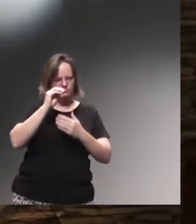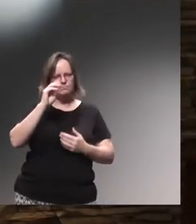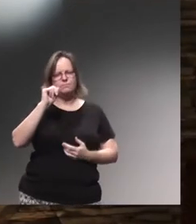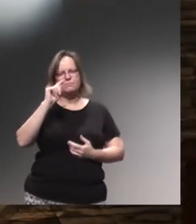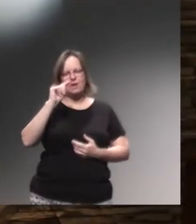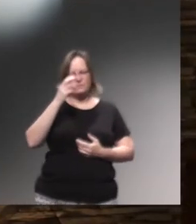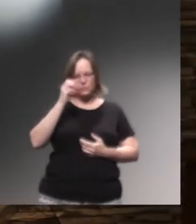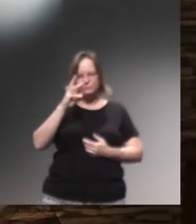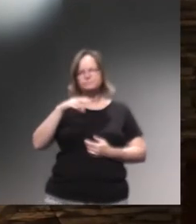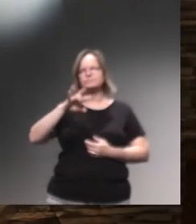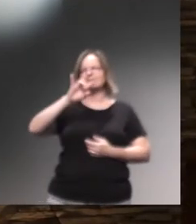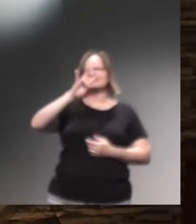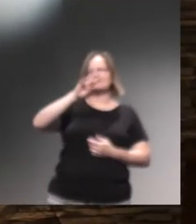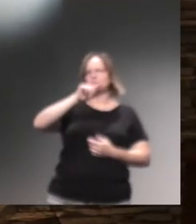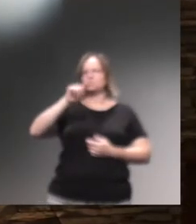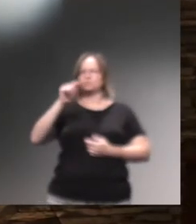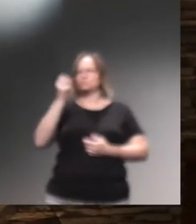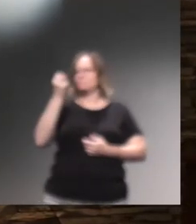verses 7 through